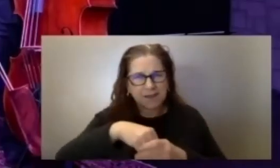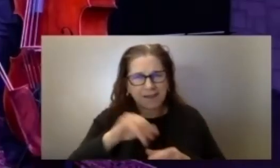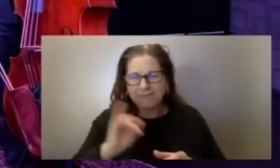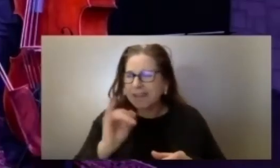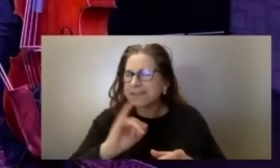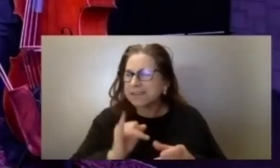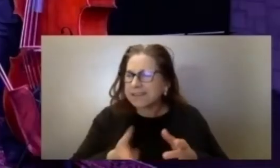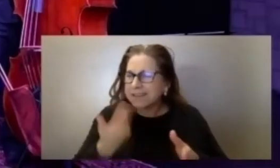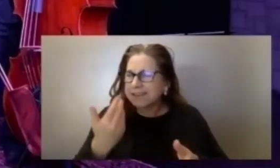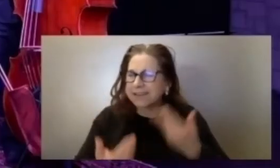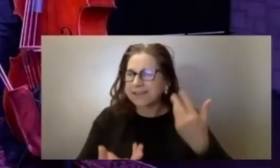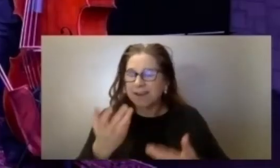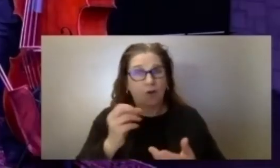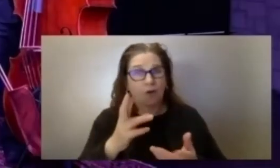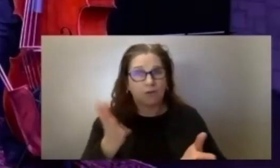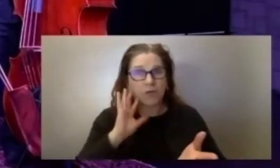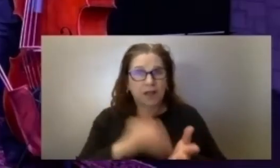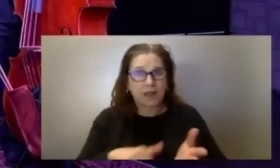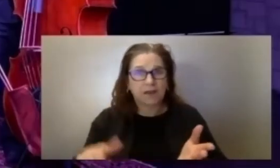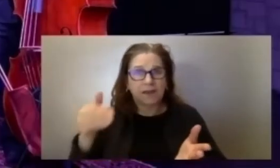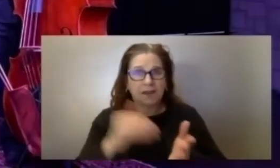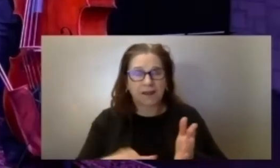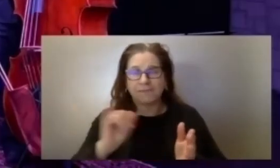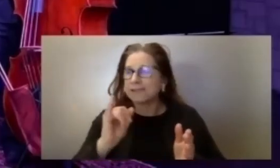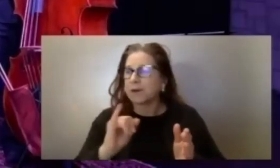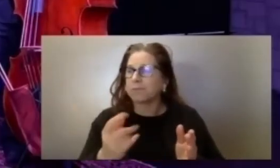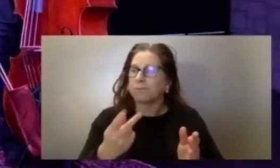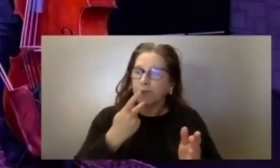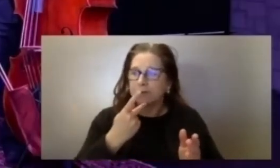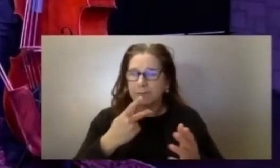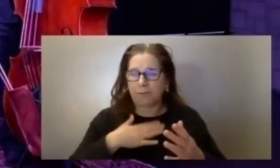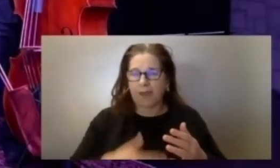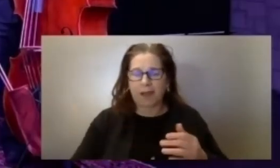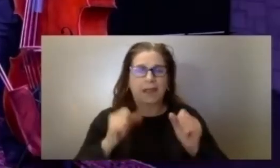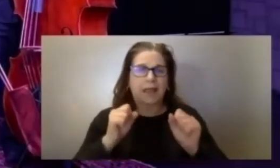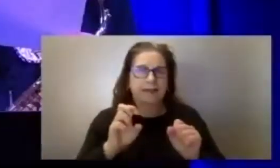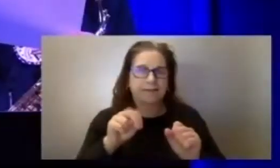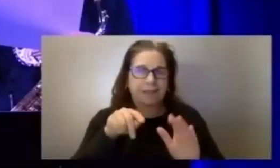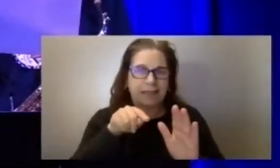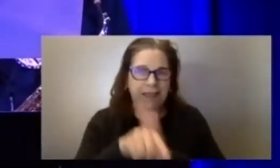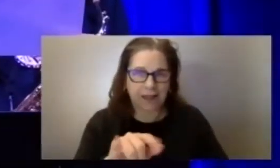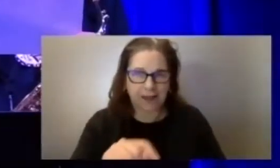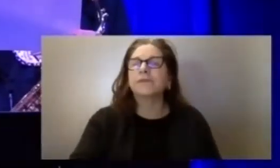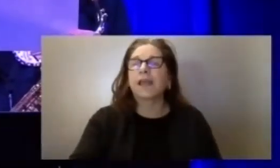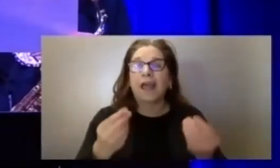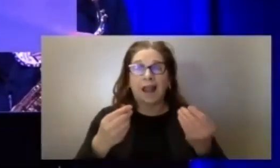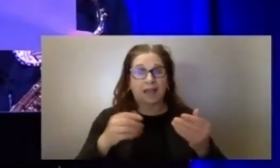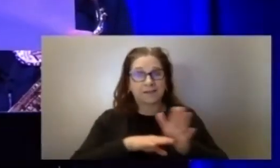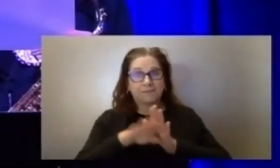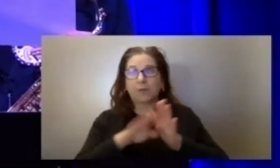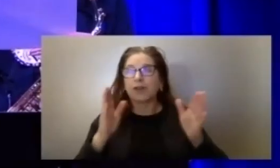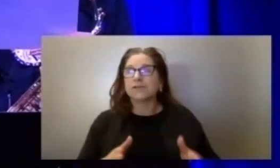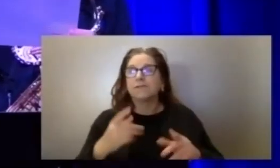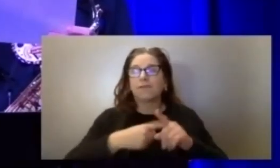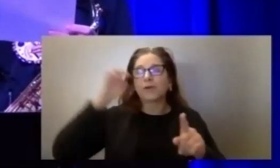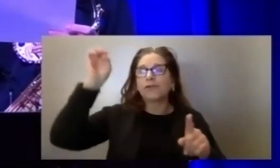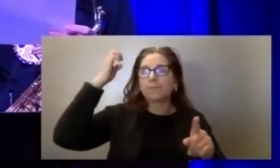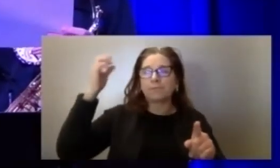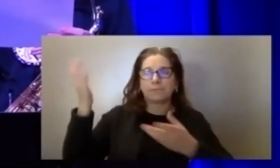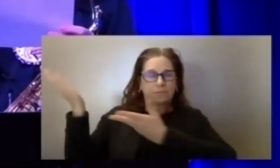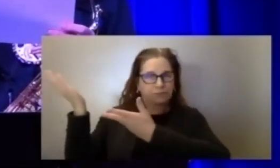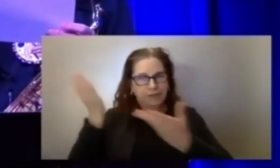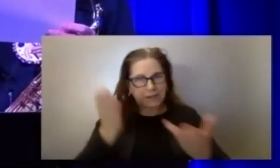infected it, or will reinfect and poison the body, even kill it. Land developers from Europe imported African